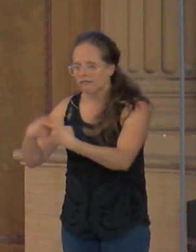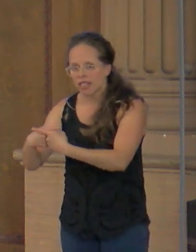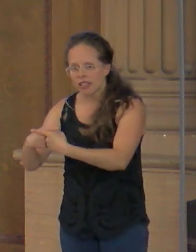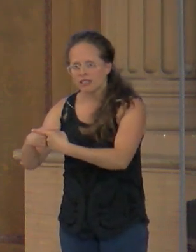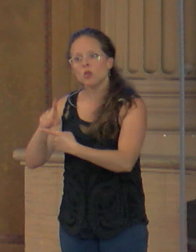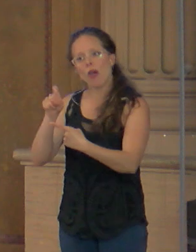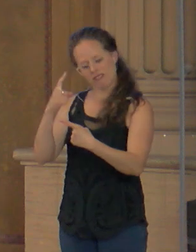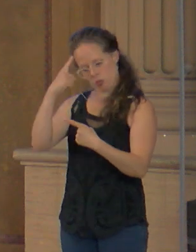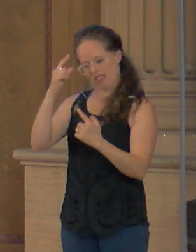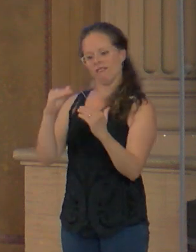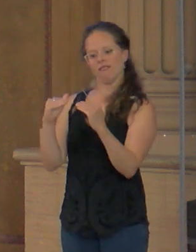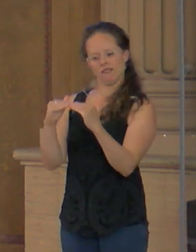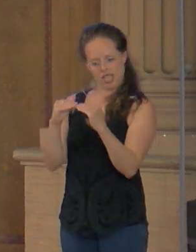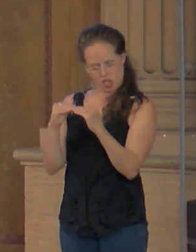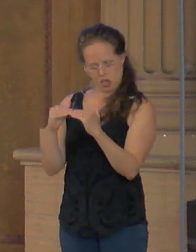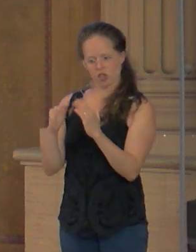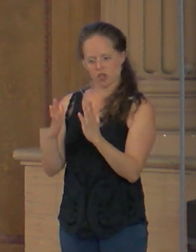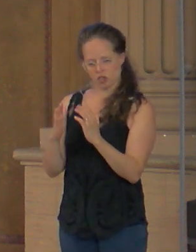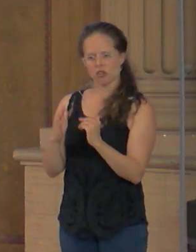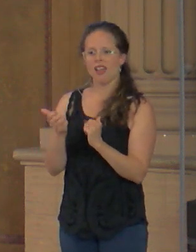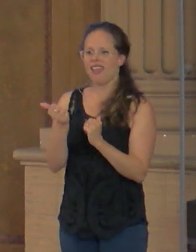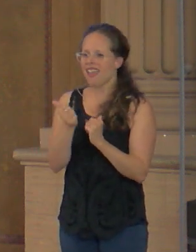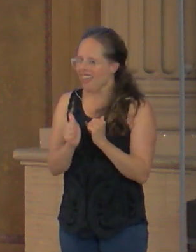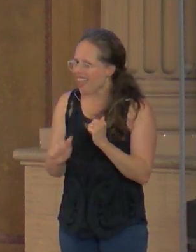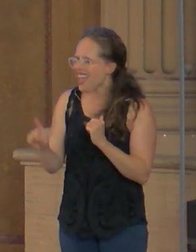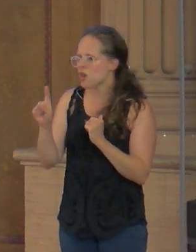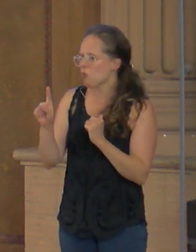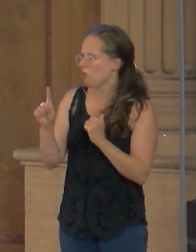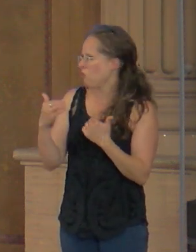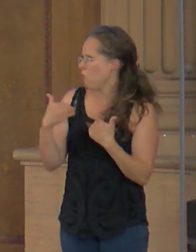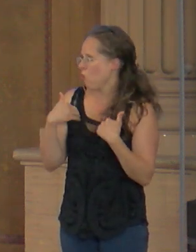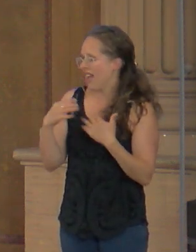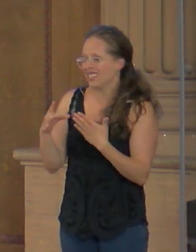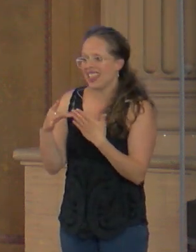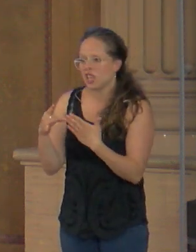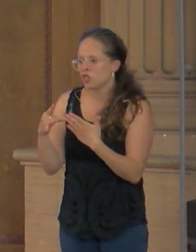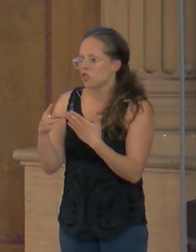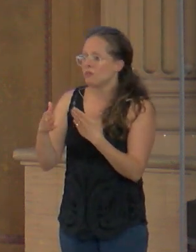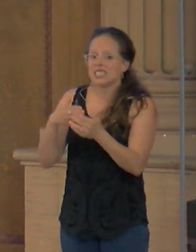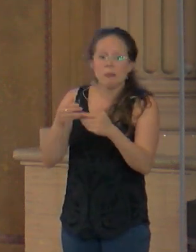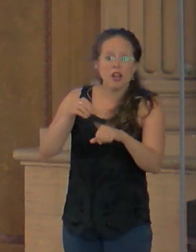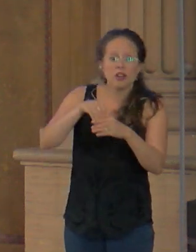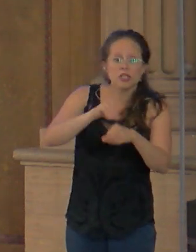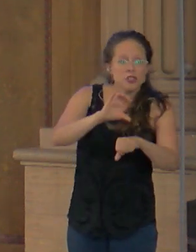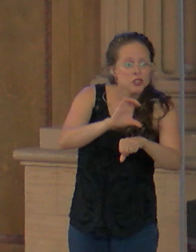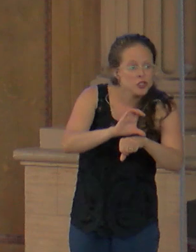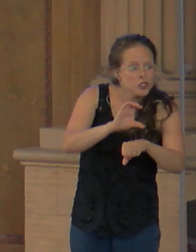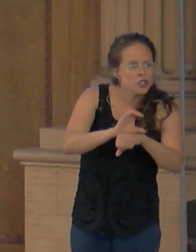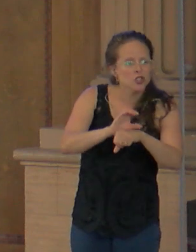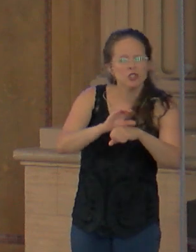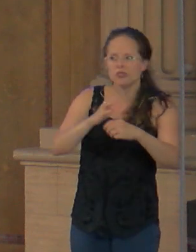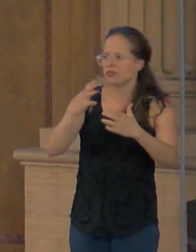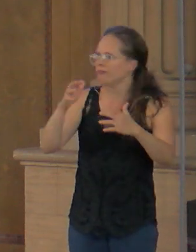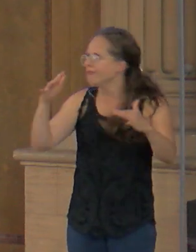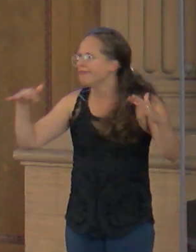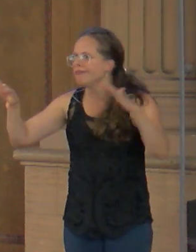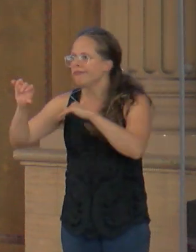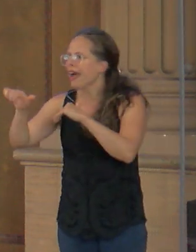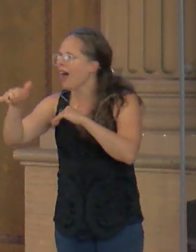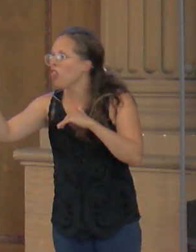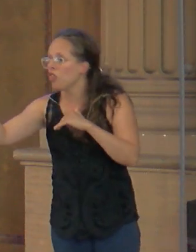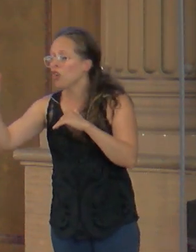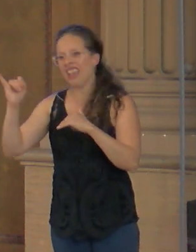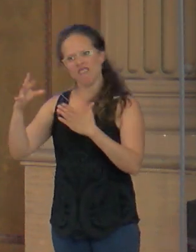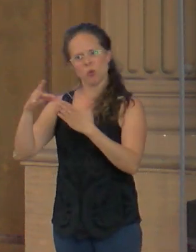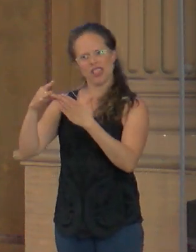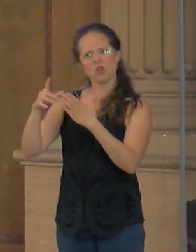ourselves. Anyone in any kind of leadership, whether it's church leadership or otherwise, they have to apply the principles of justice and fairness,